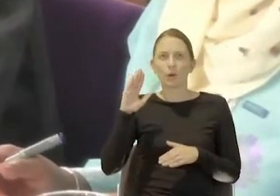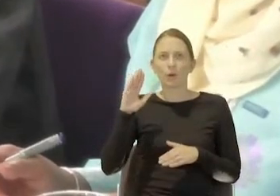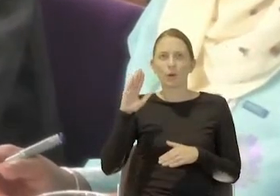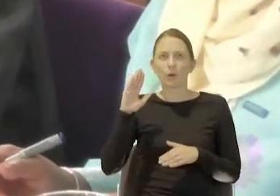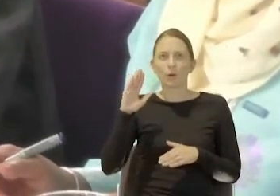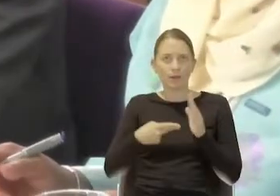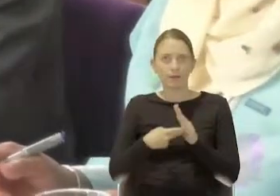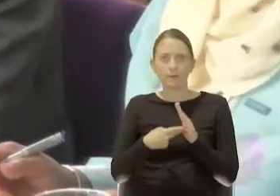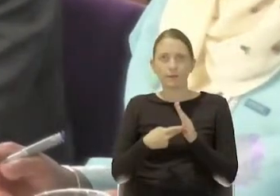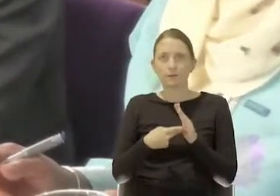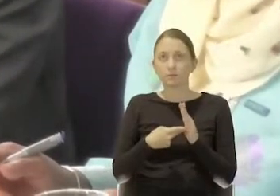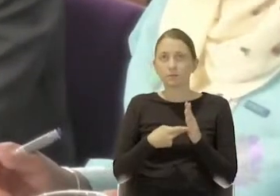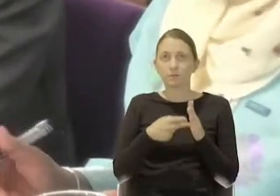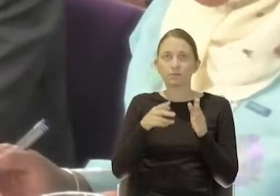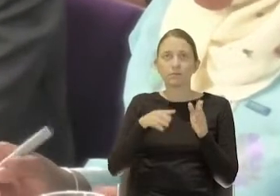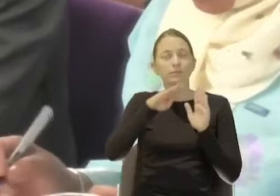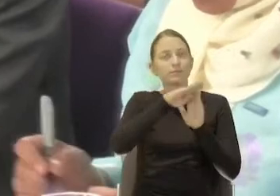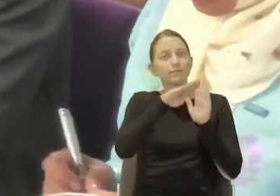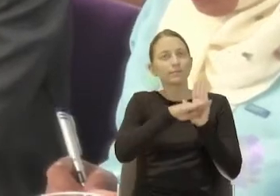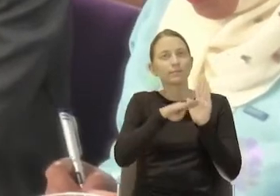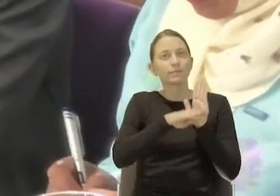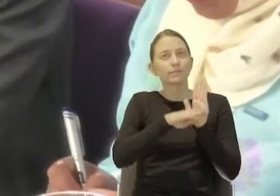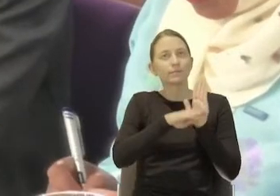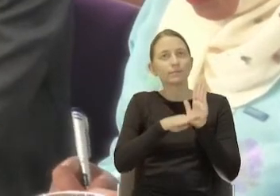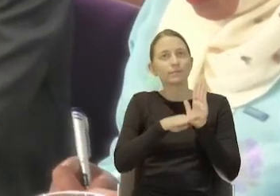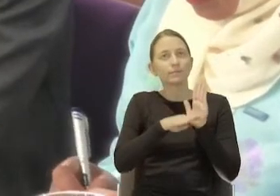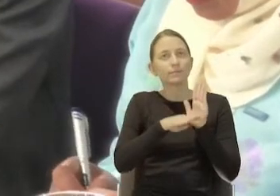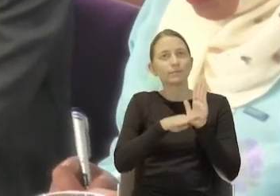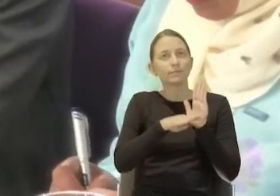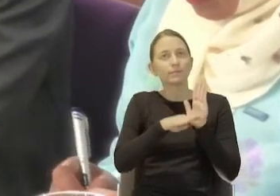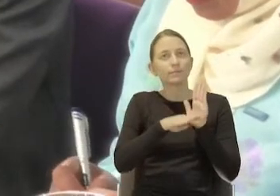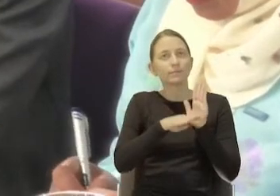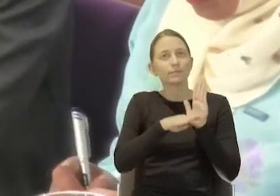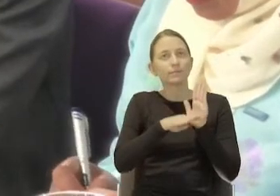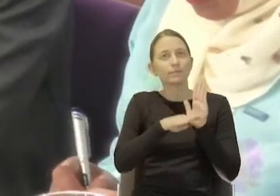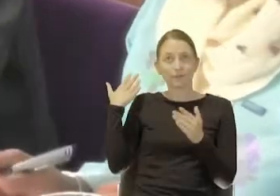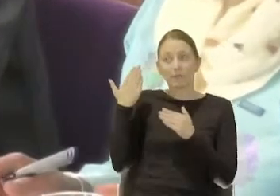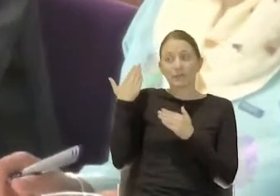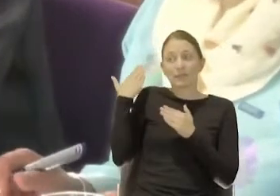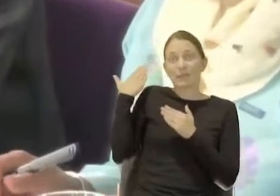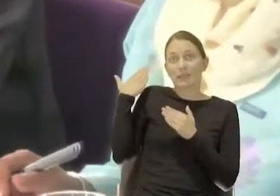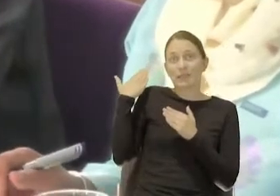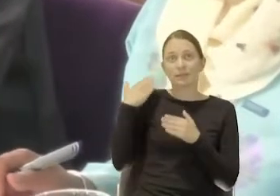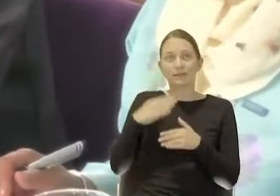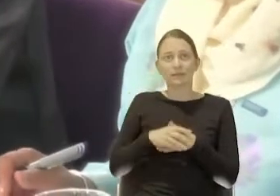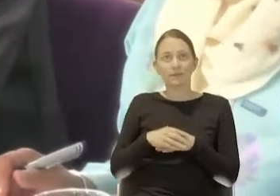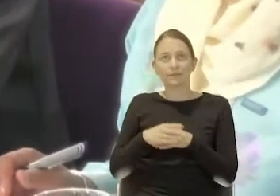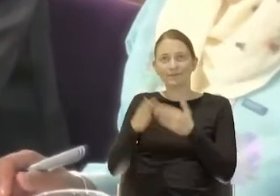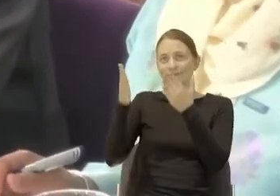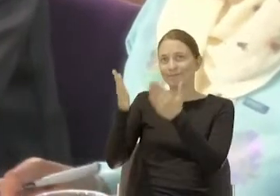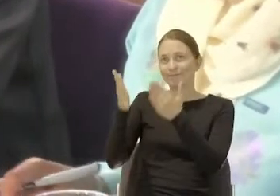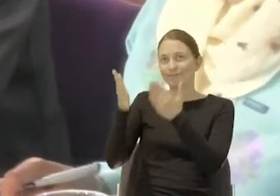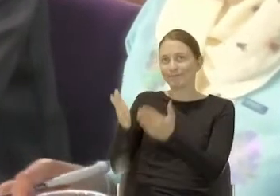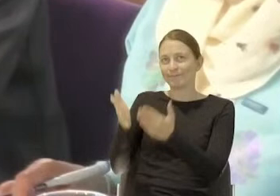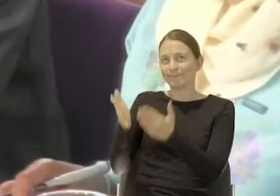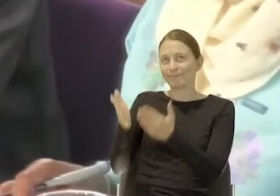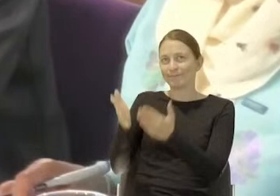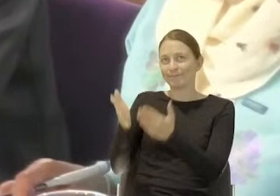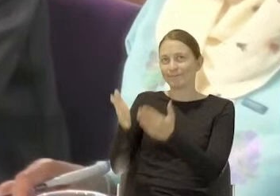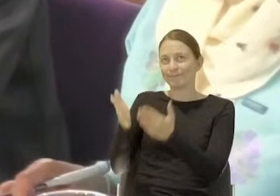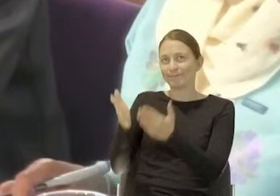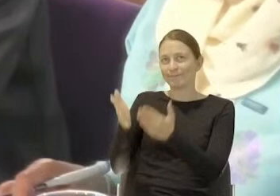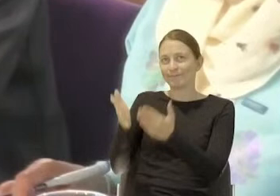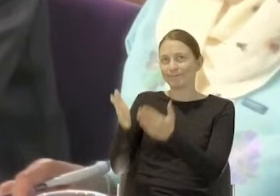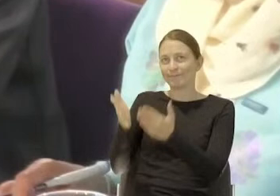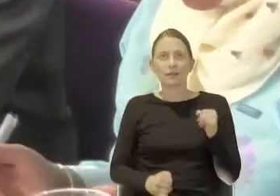Assembly. Your Excellencies, let me conclude by taking this opportunity to join the